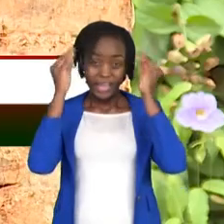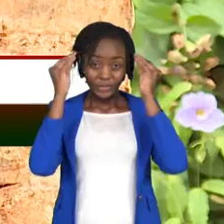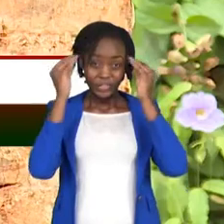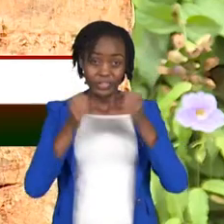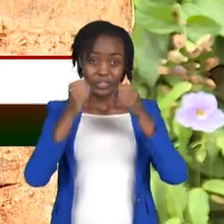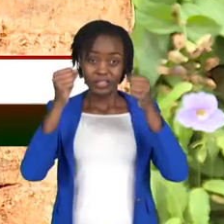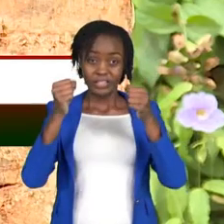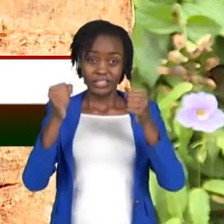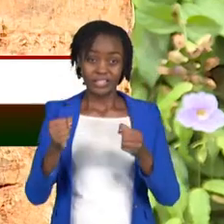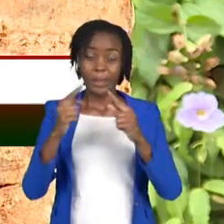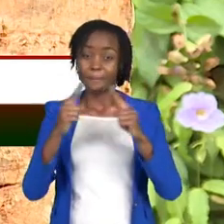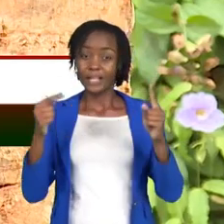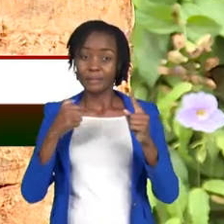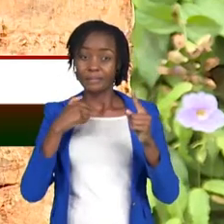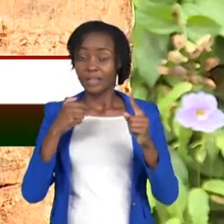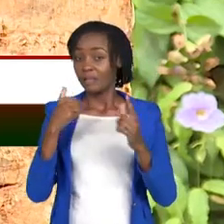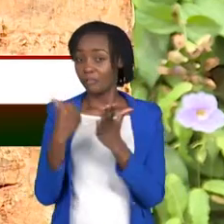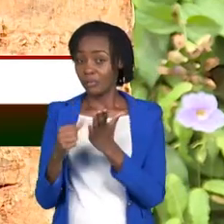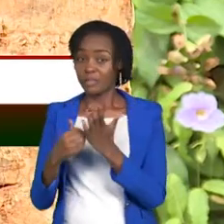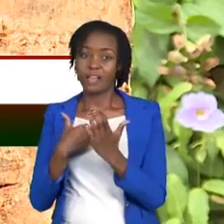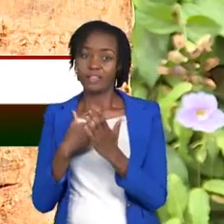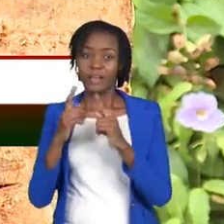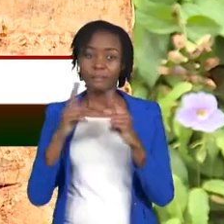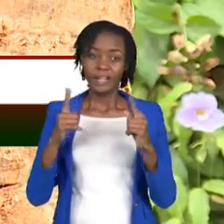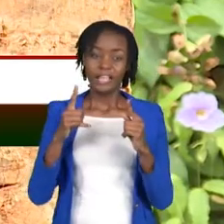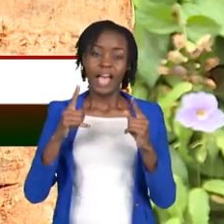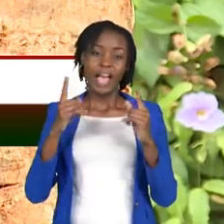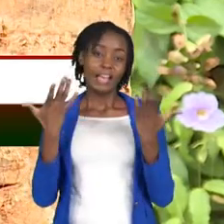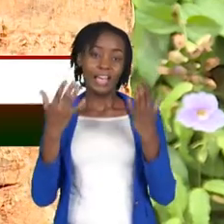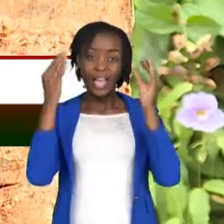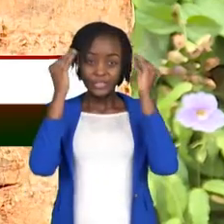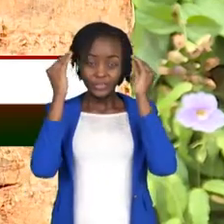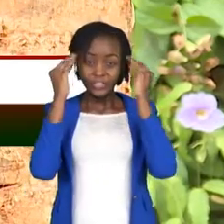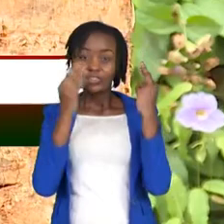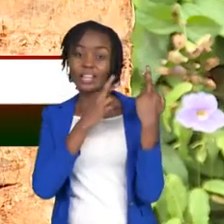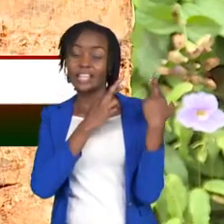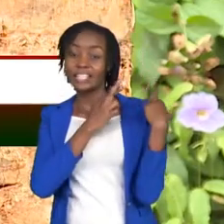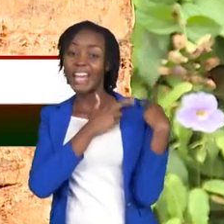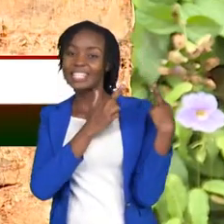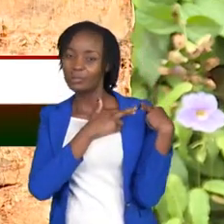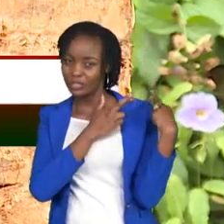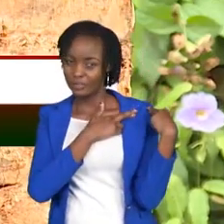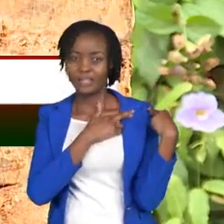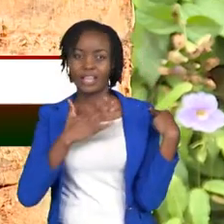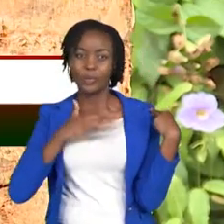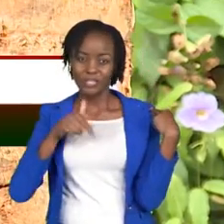think it's our individual responsibility to read. To read about these people.